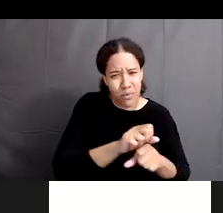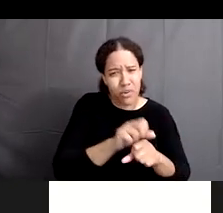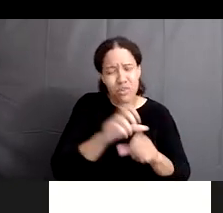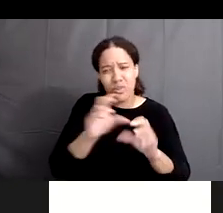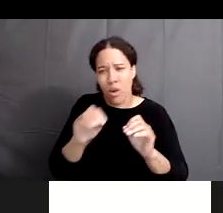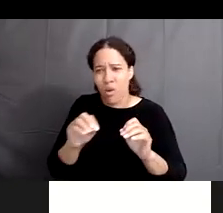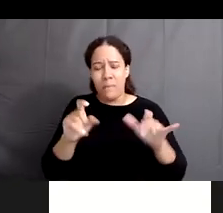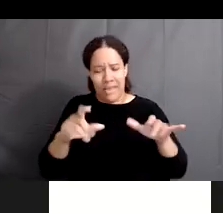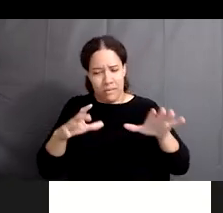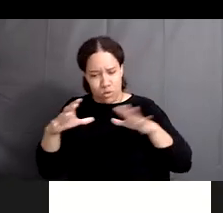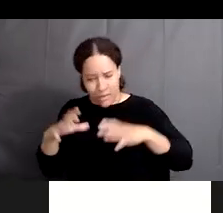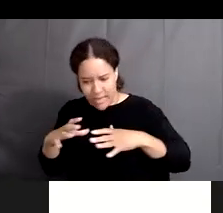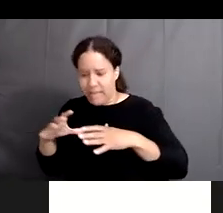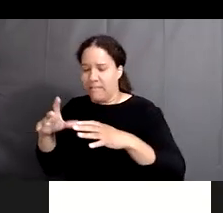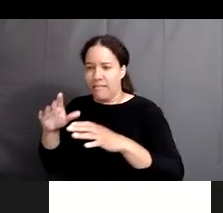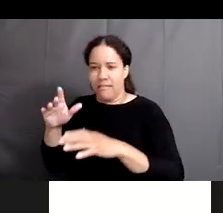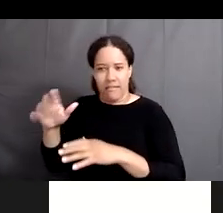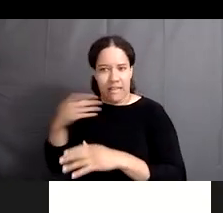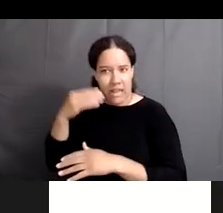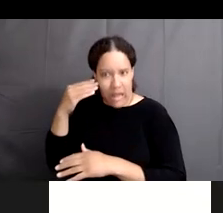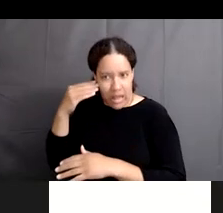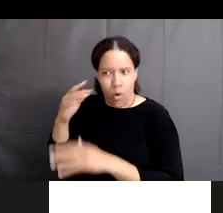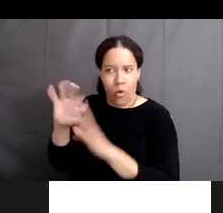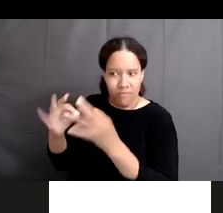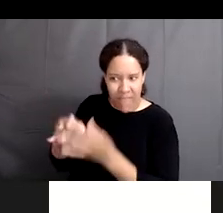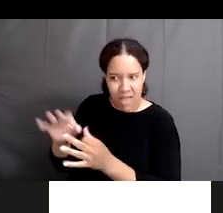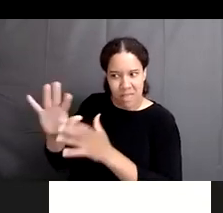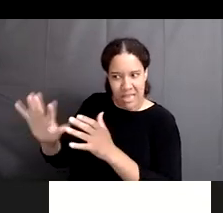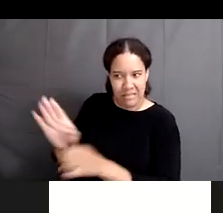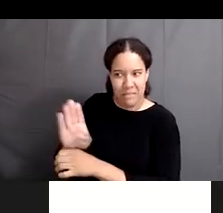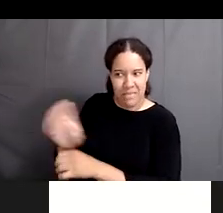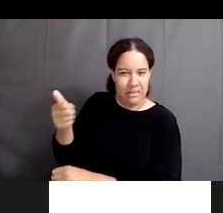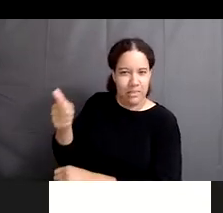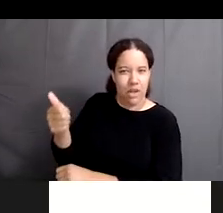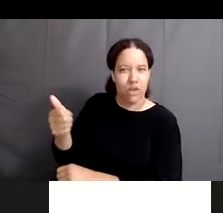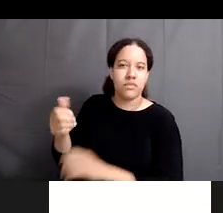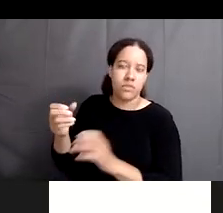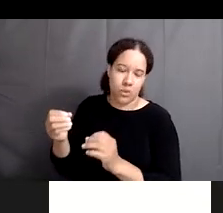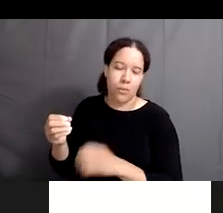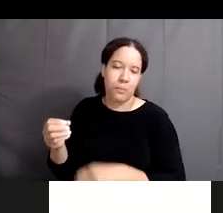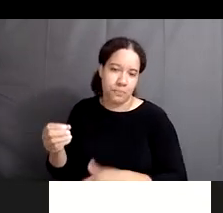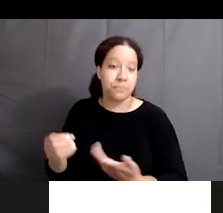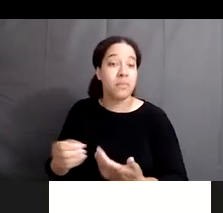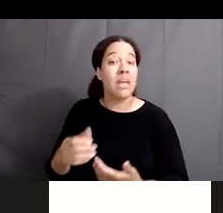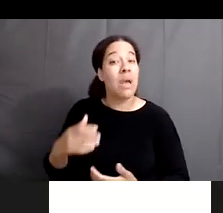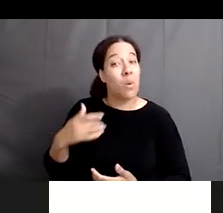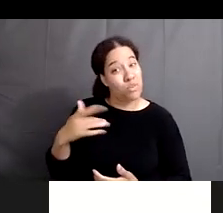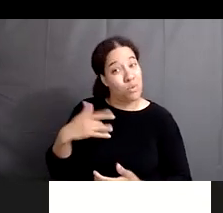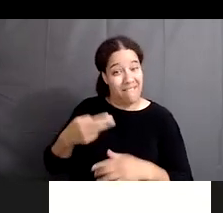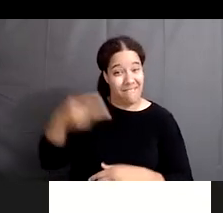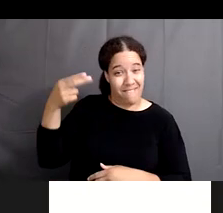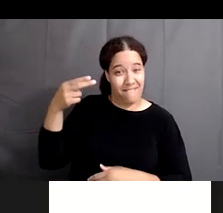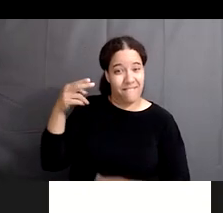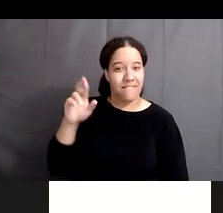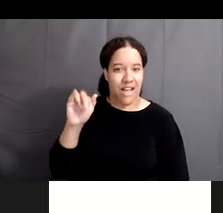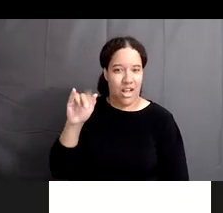of that that's a tough thing to do. But we also have a higher rate of pay than most of the